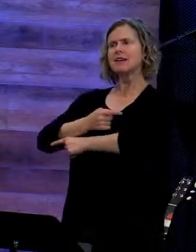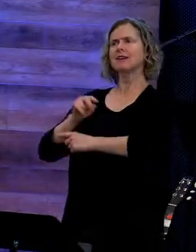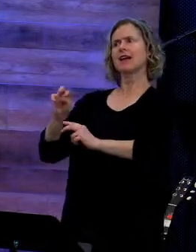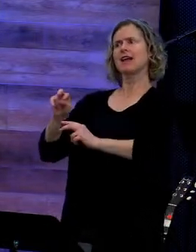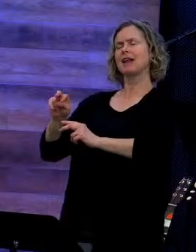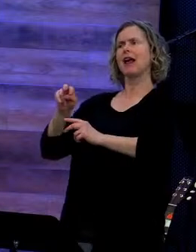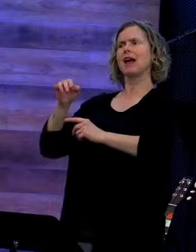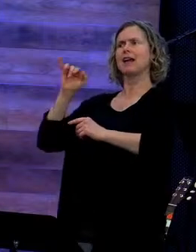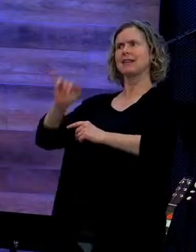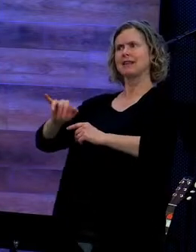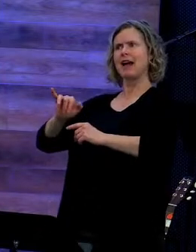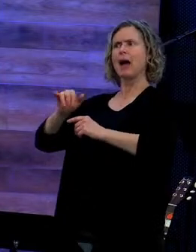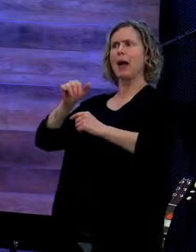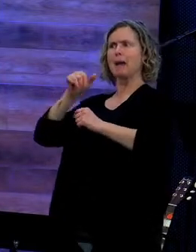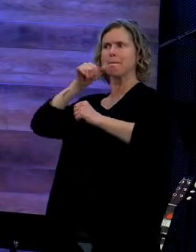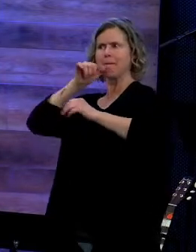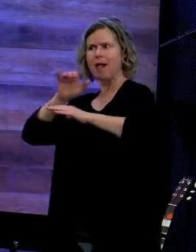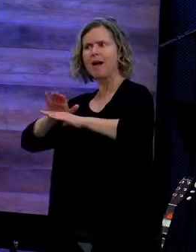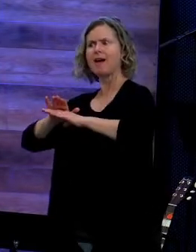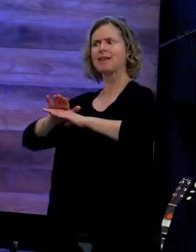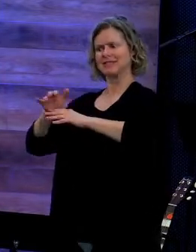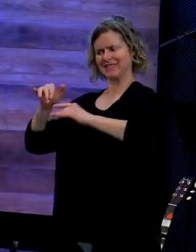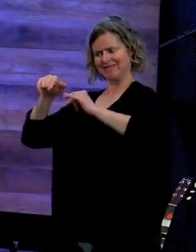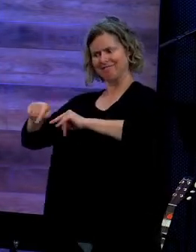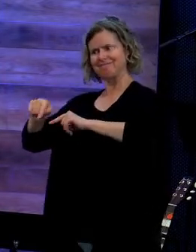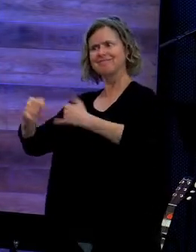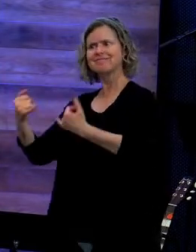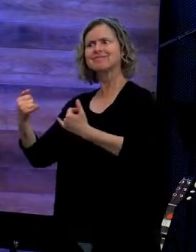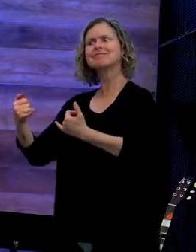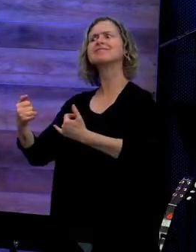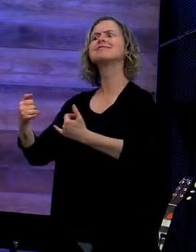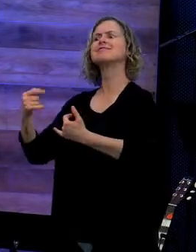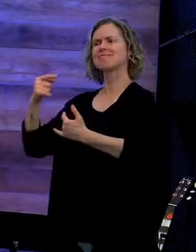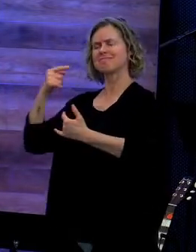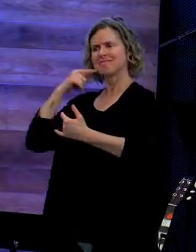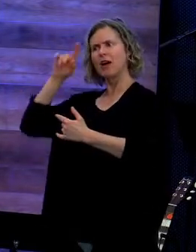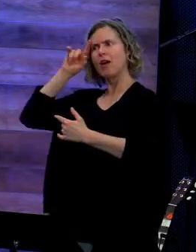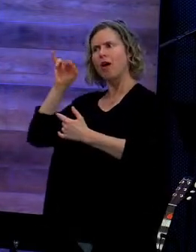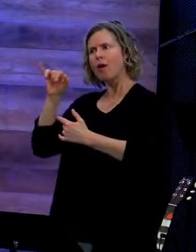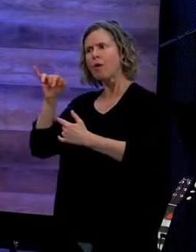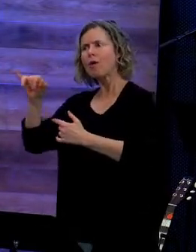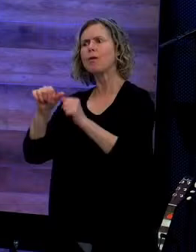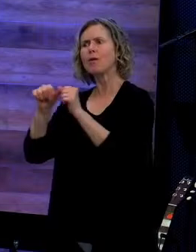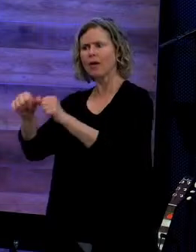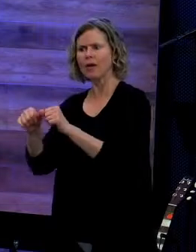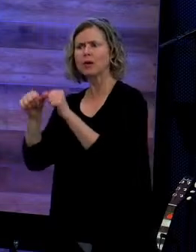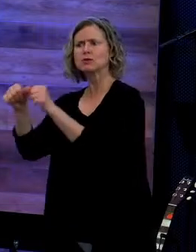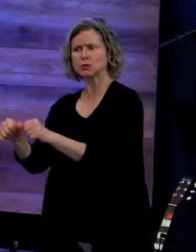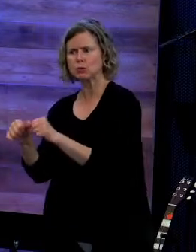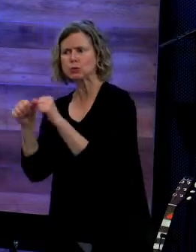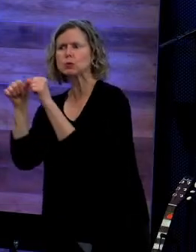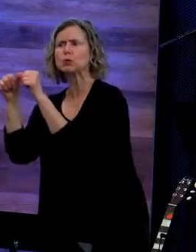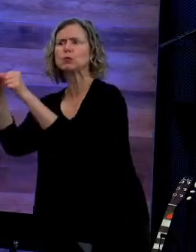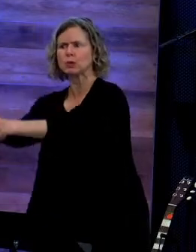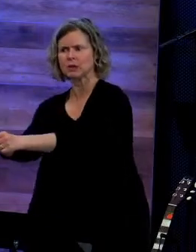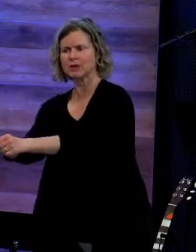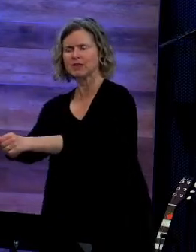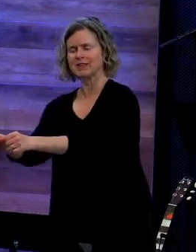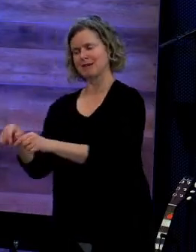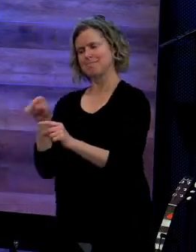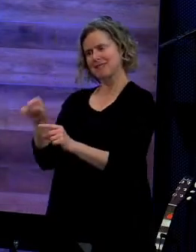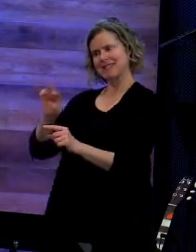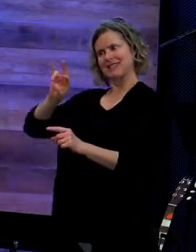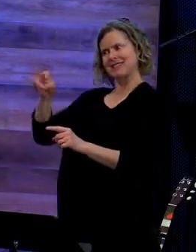orientation, continuity, permanence for every aspect of life. In other words, the seventh day is what we would